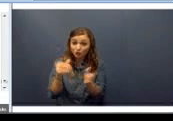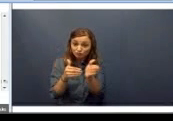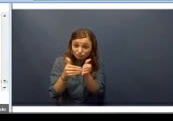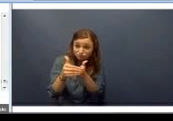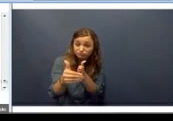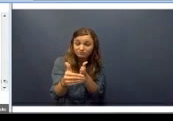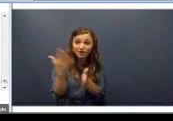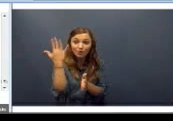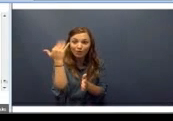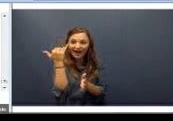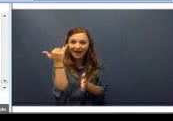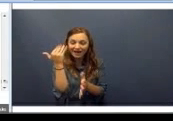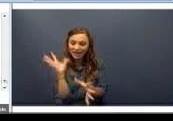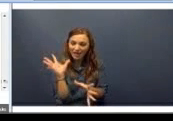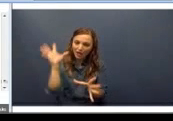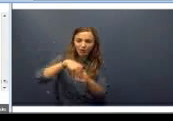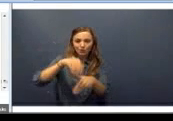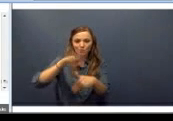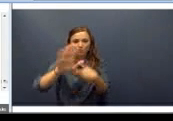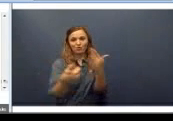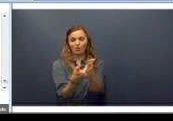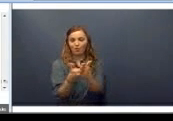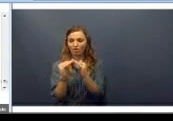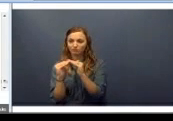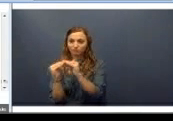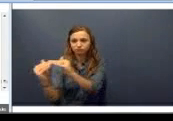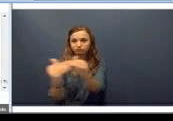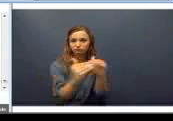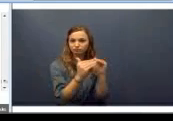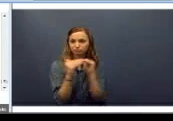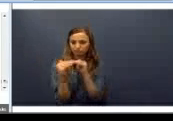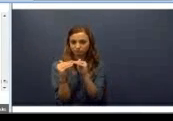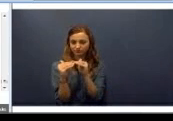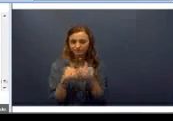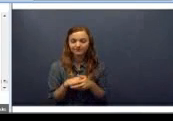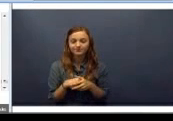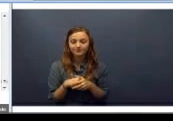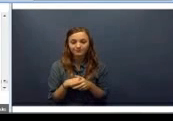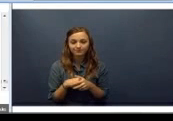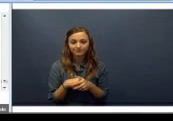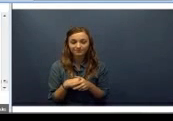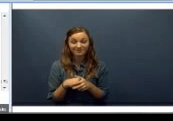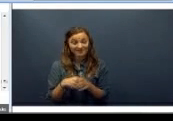deaf organizations do on a regular basis, knowing that they want to include everyone.